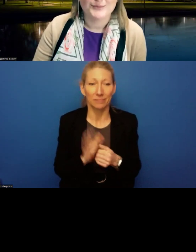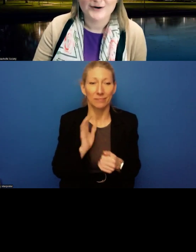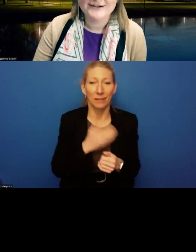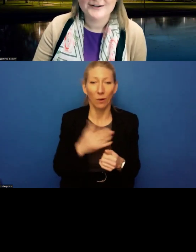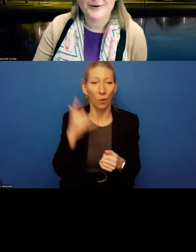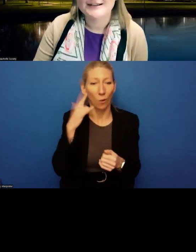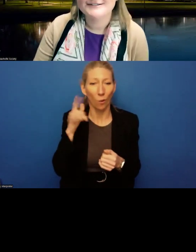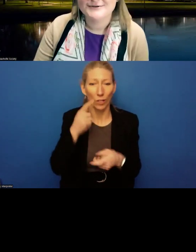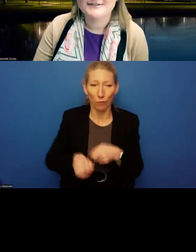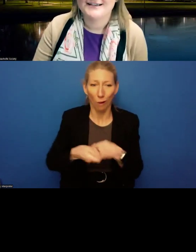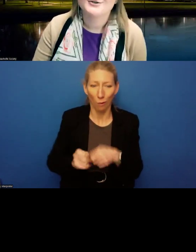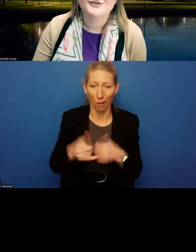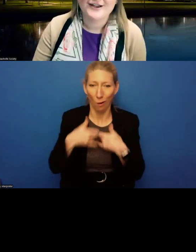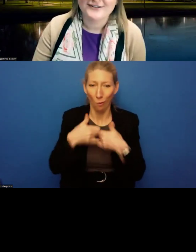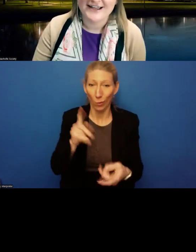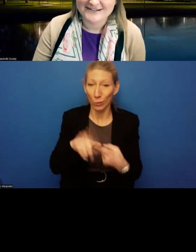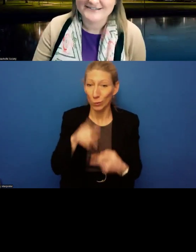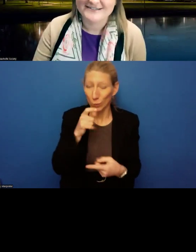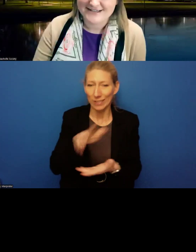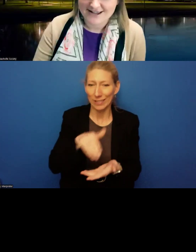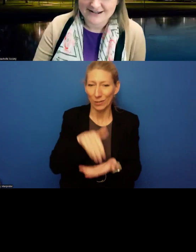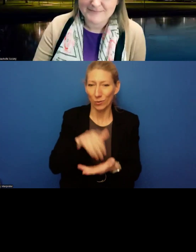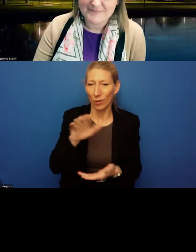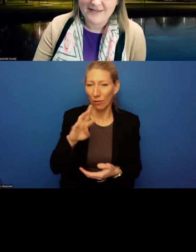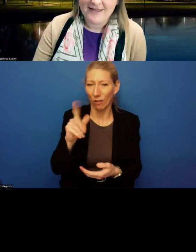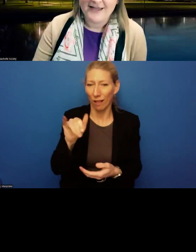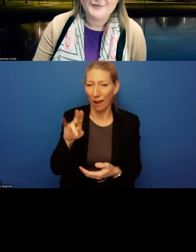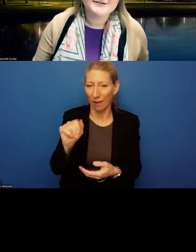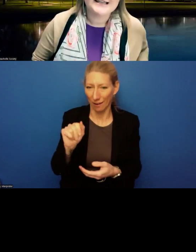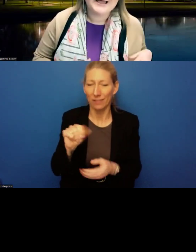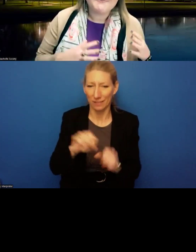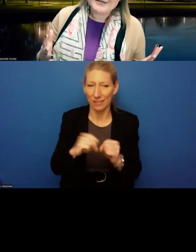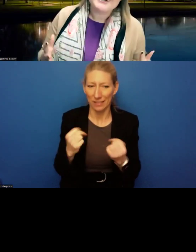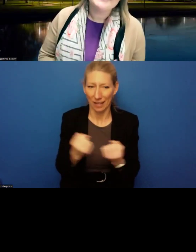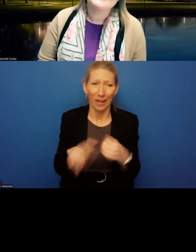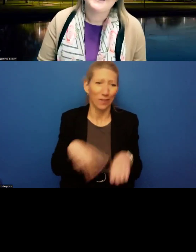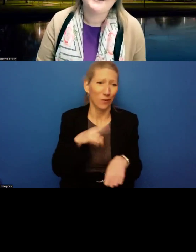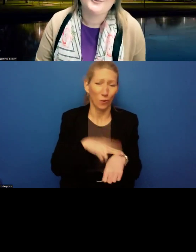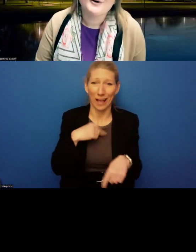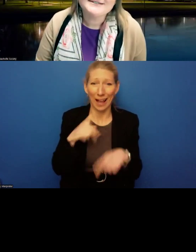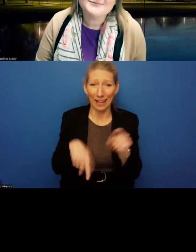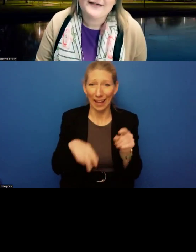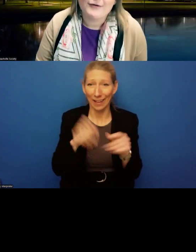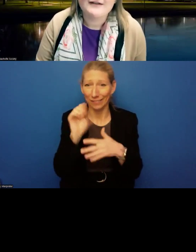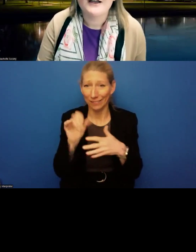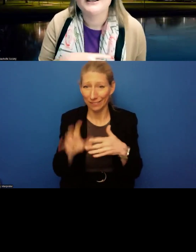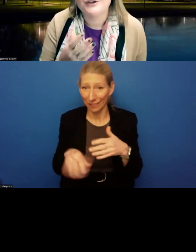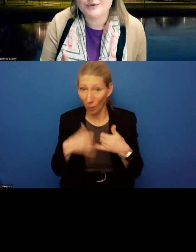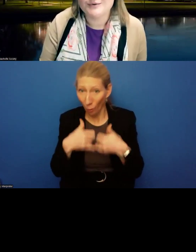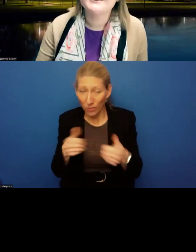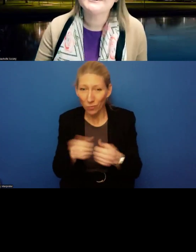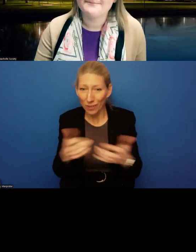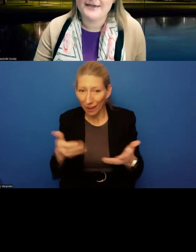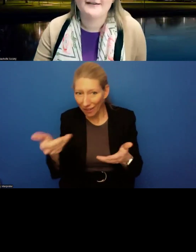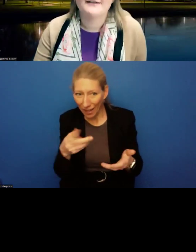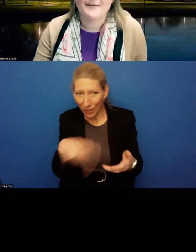Trowel Award going to Central Carolinas Society. And of course, I can't mention society awards without inviting you